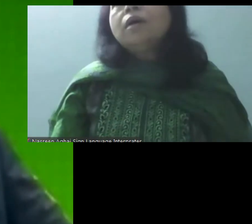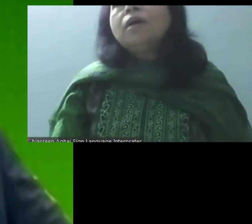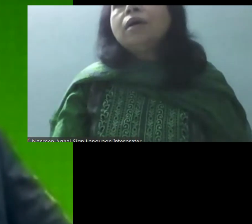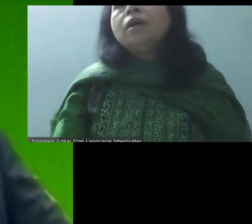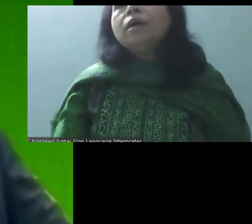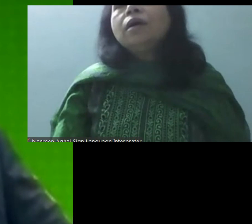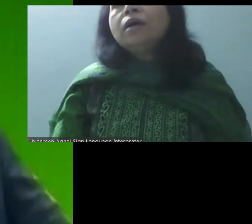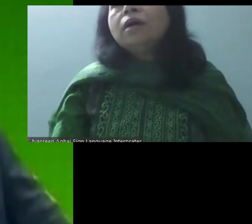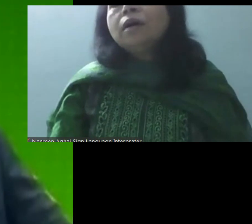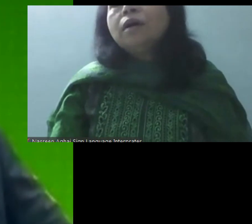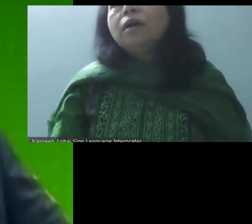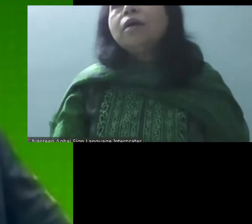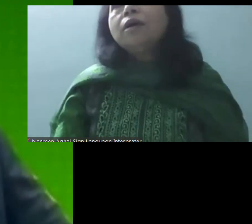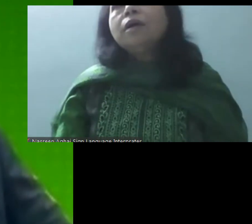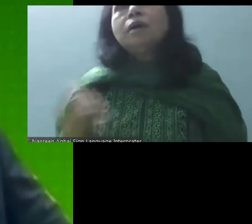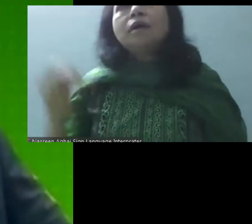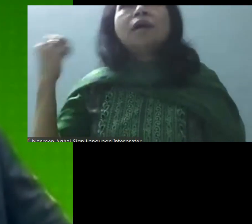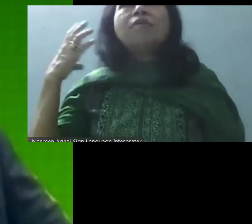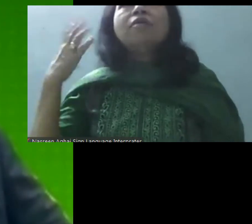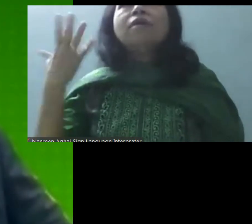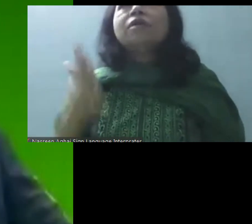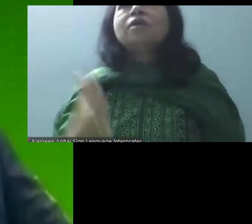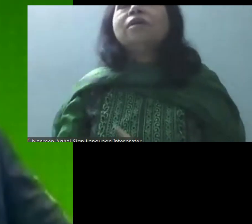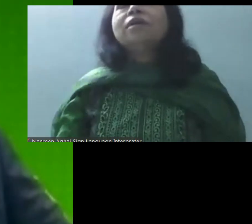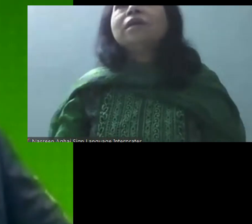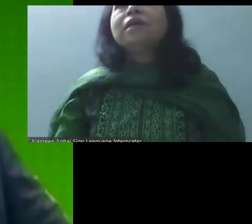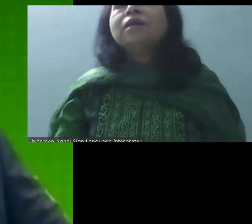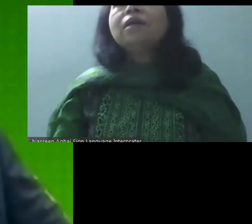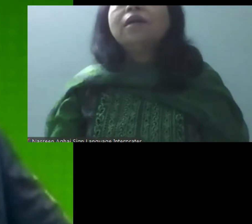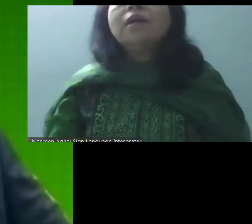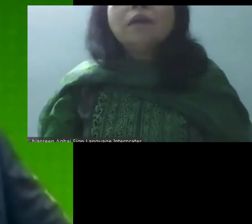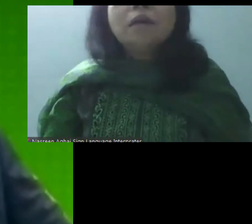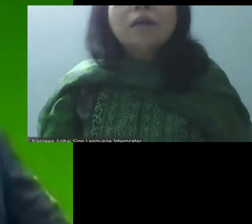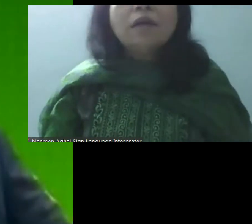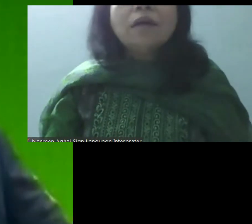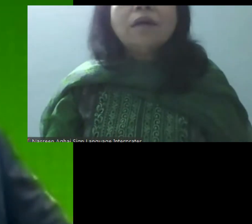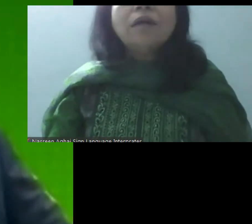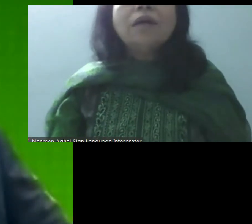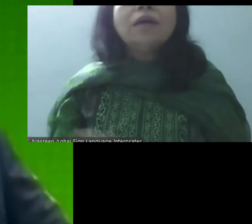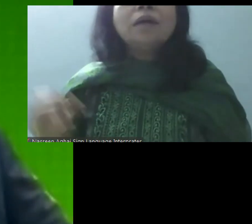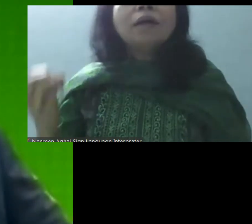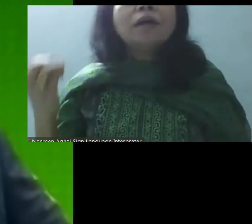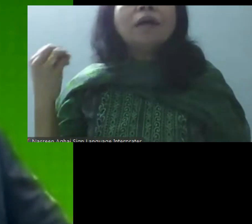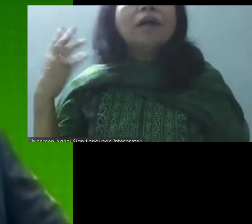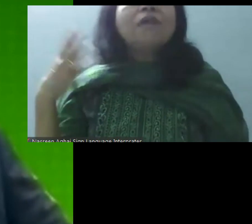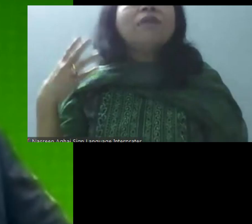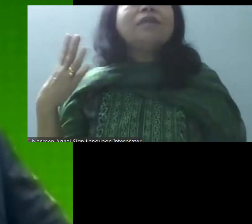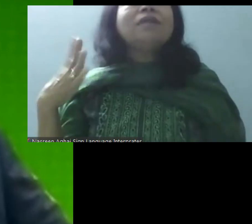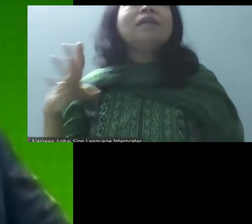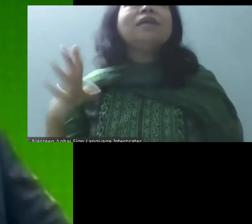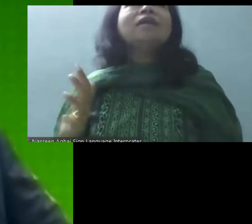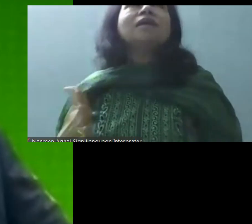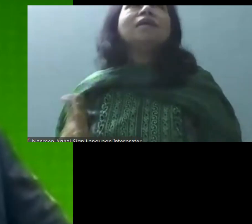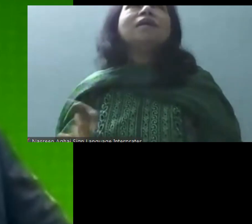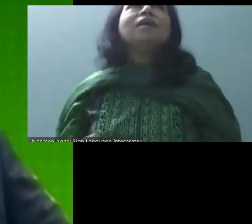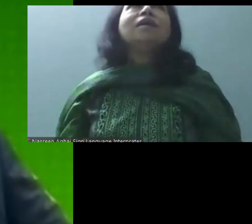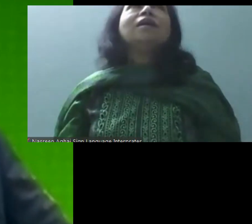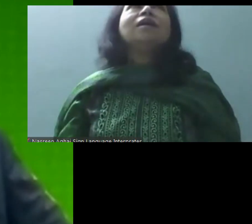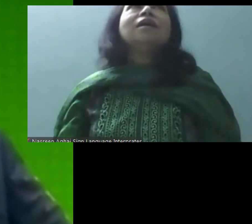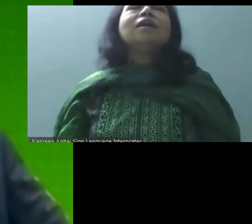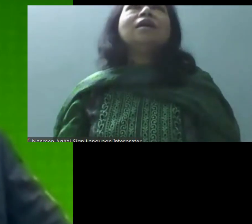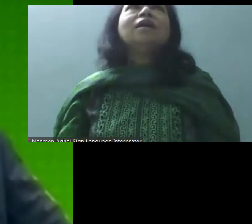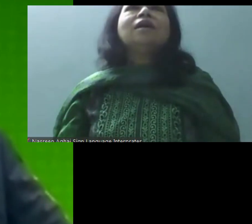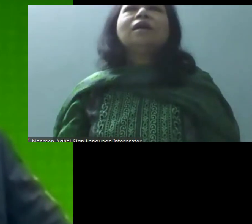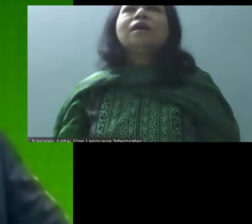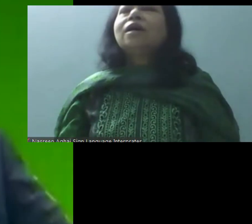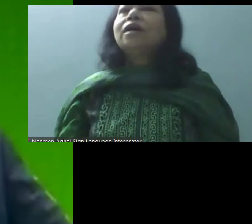packages. And also, there were some apprehensions of the students in terms of the assessment of the teaching that